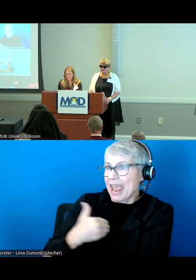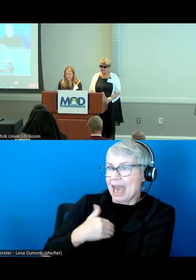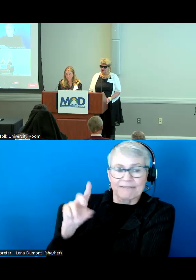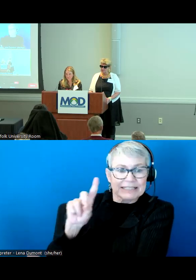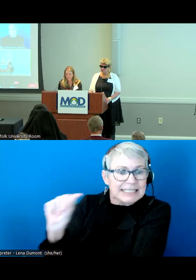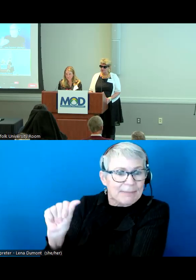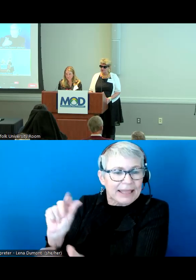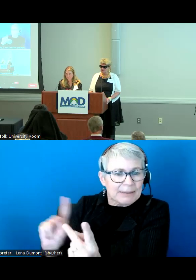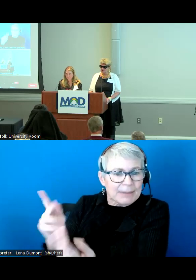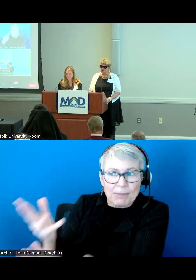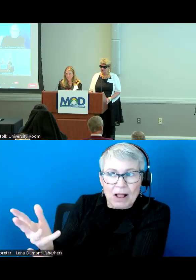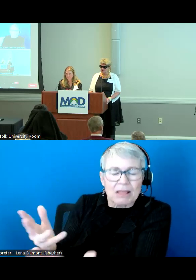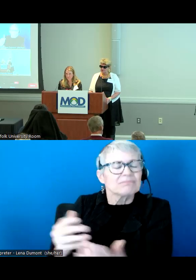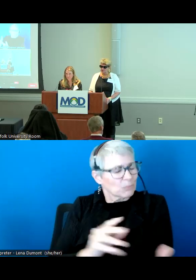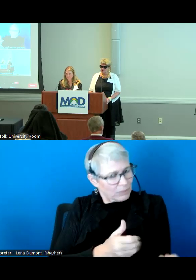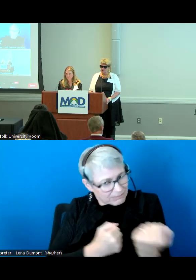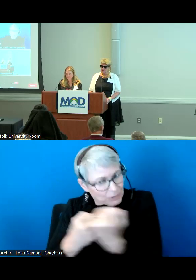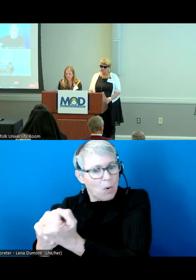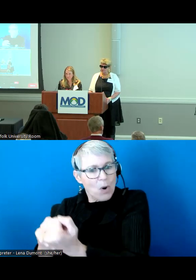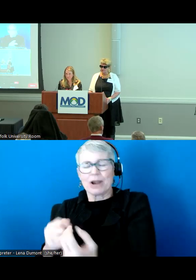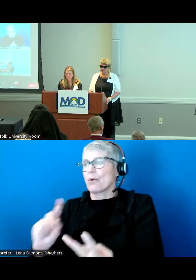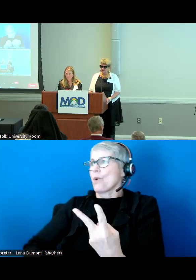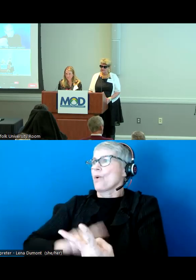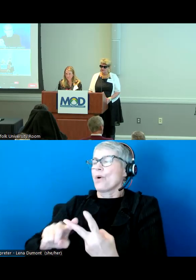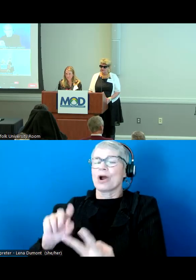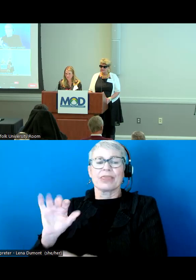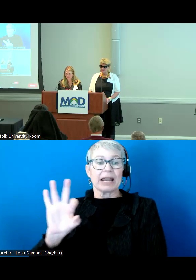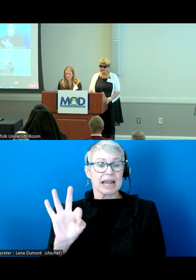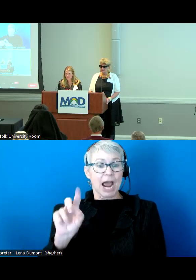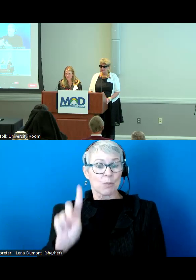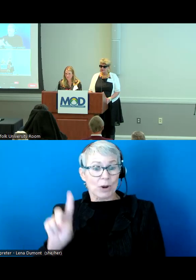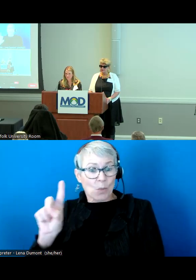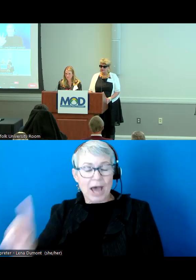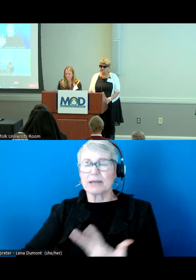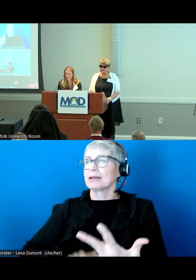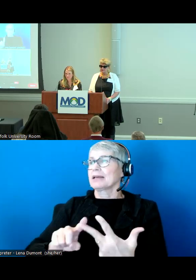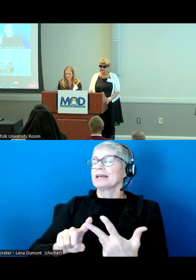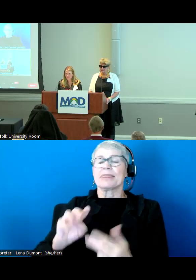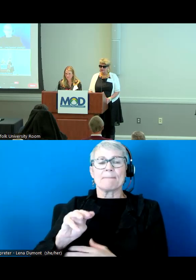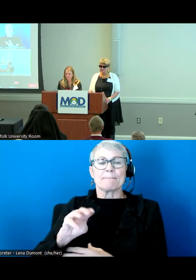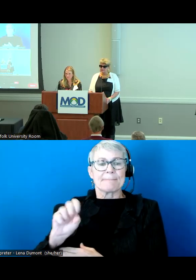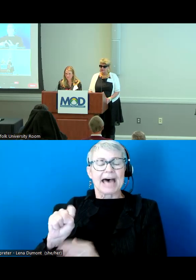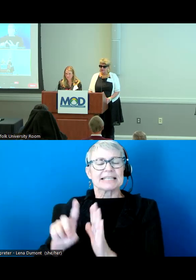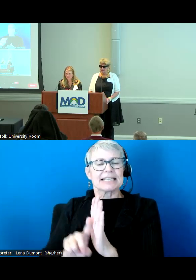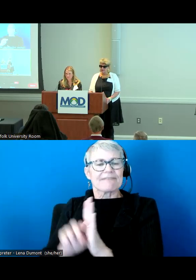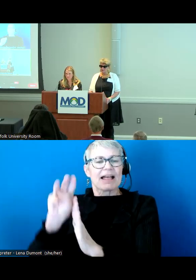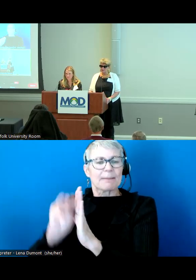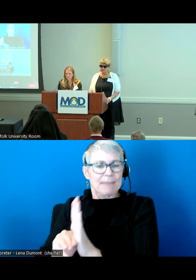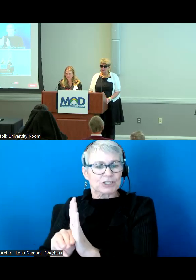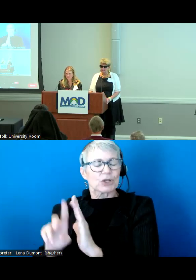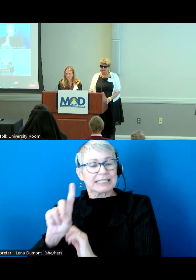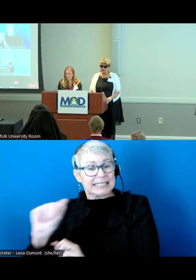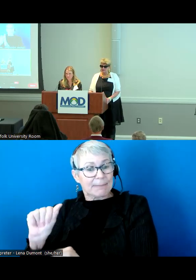on the 911 Commission, we work with the Massachusetts Developmental Disability Council, and we